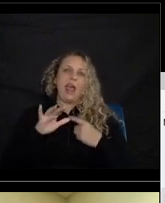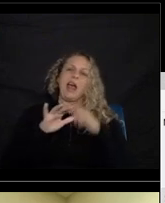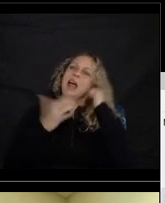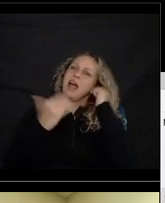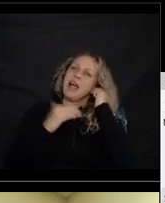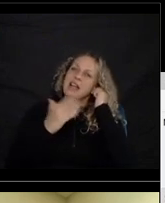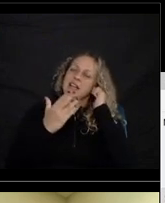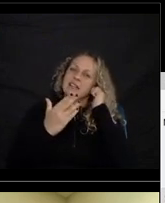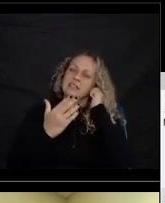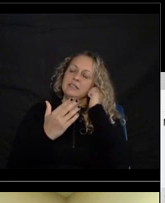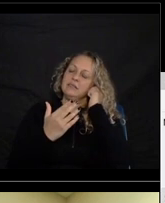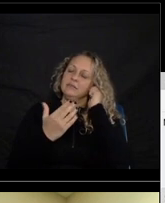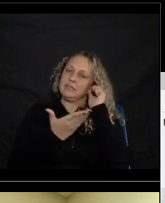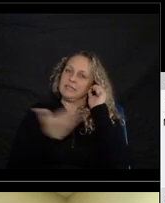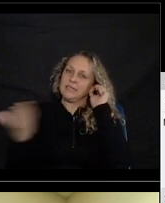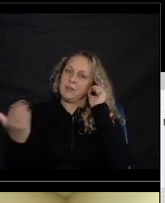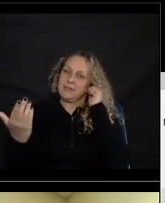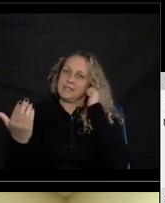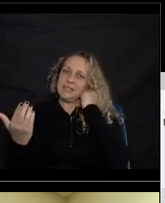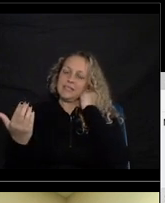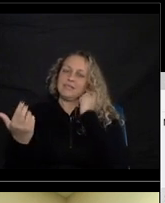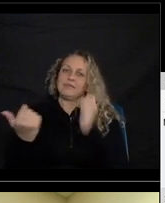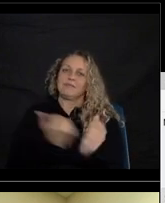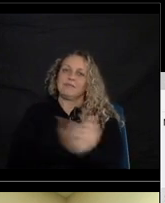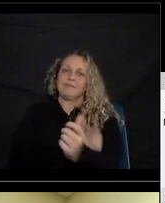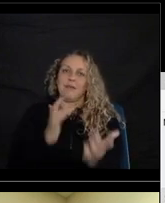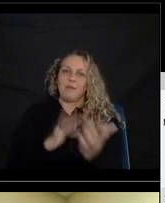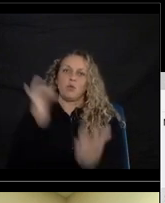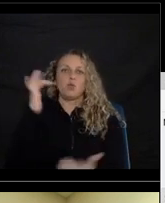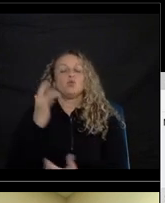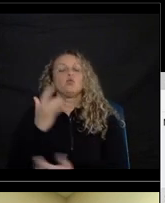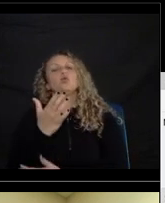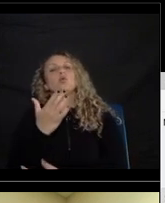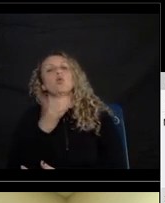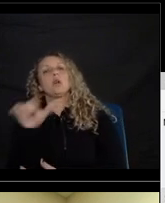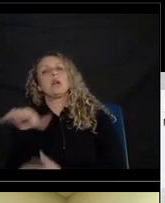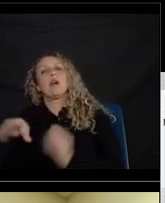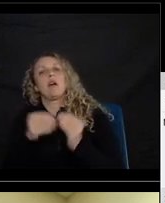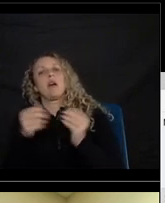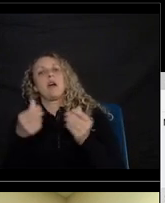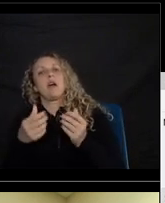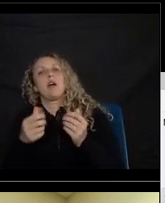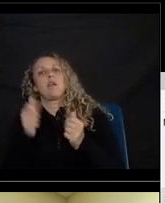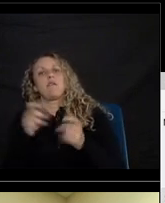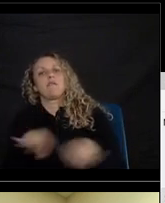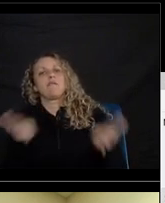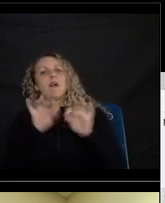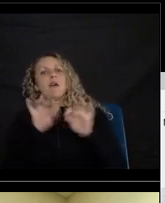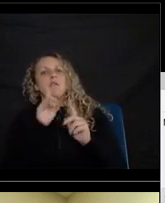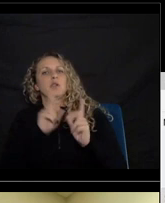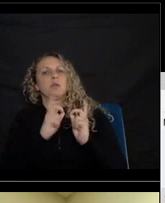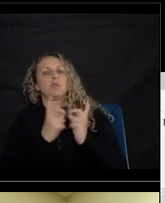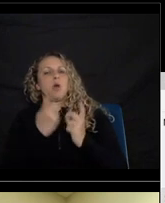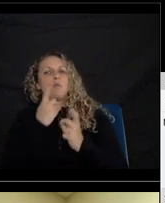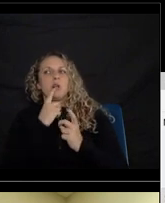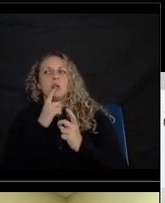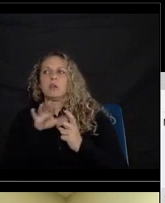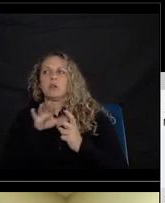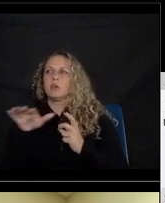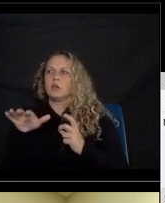again, substance abuse. So he brings an additional value to the department with respect to